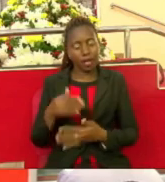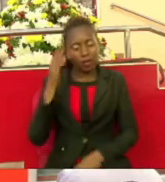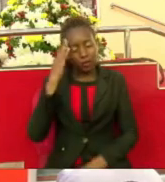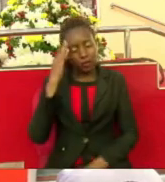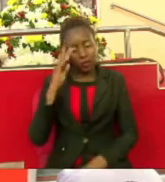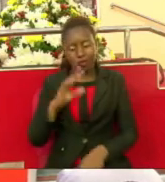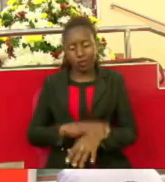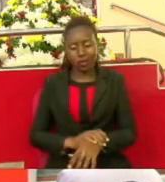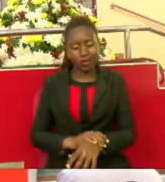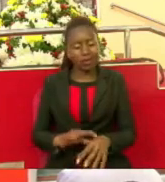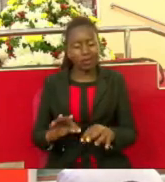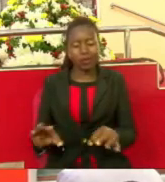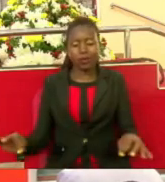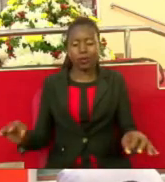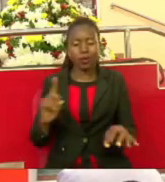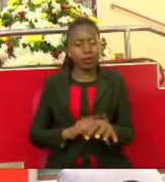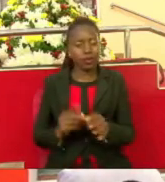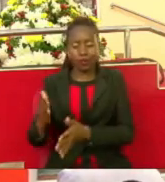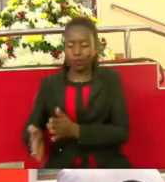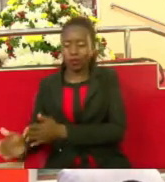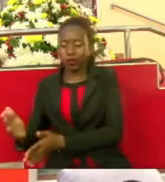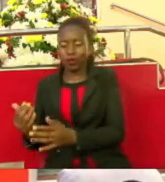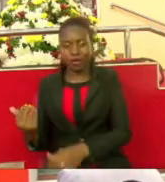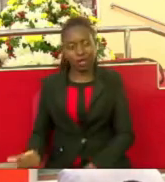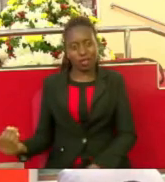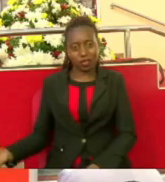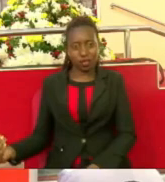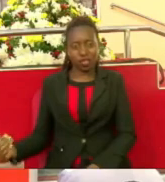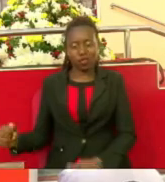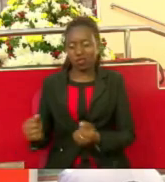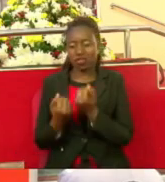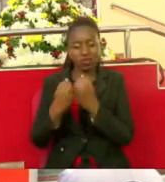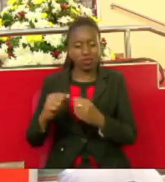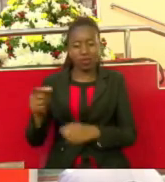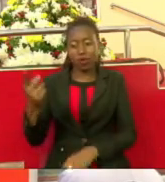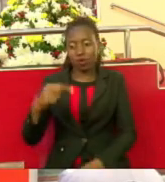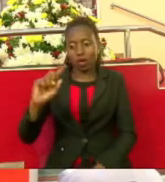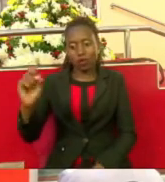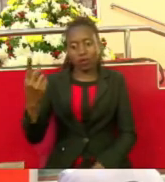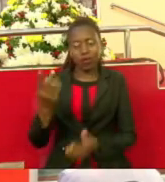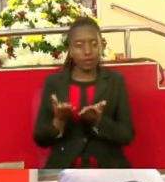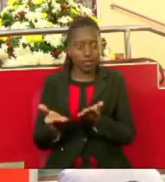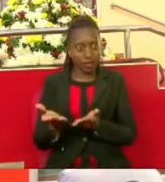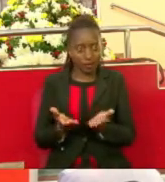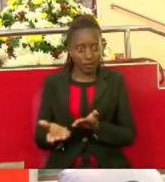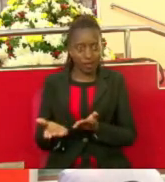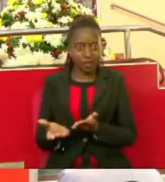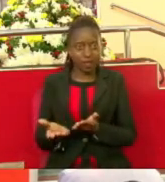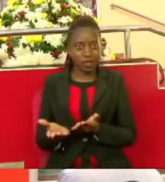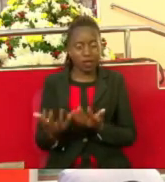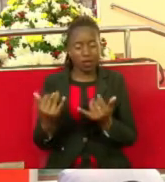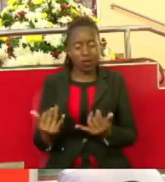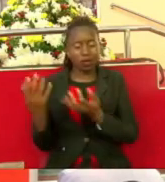for the express service. Na kwa sababu ya muda ambao unachukua kuyatayarisha wazi kuja ibada ya kwanza. So she is carrying them, you know, from the matatu.